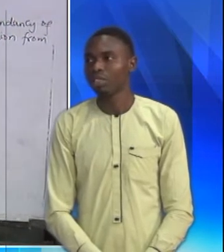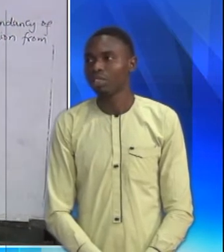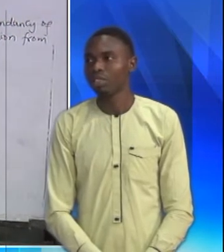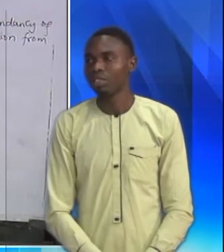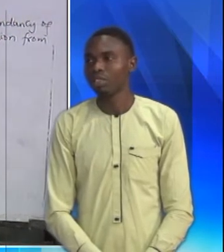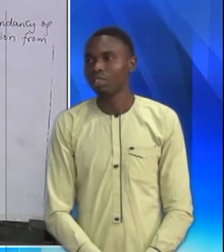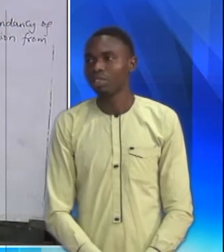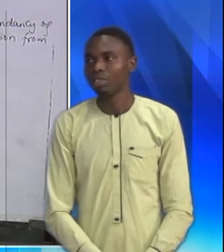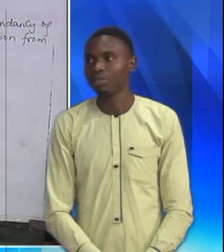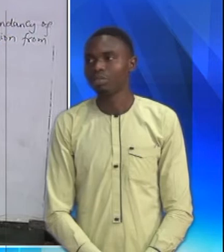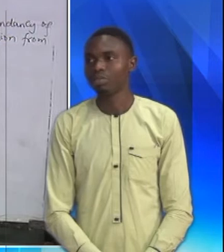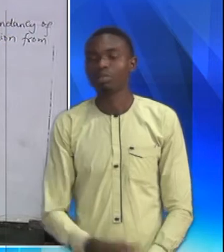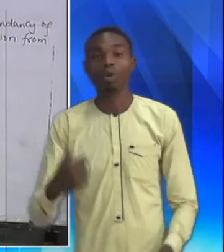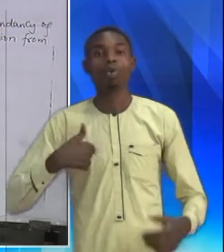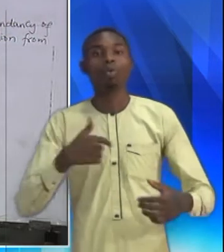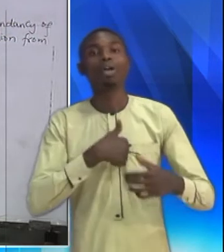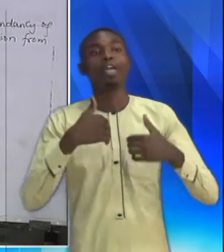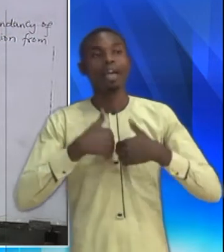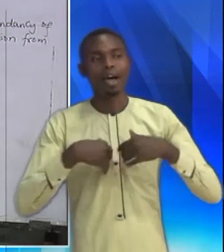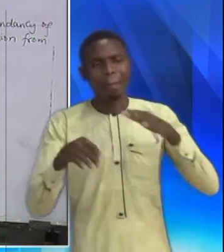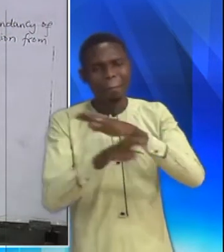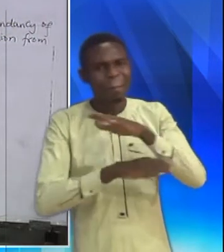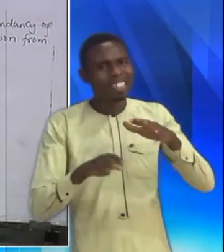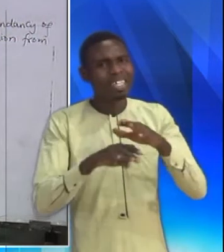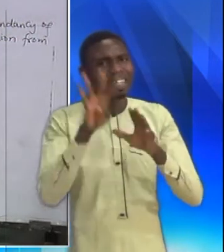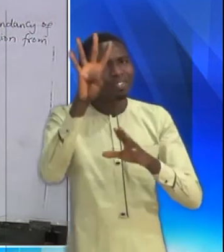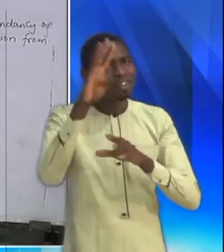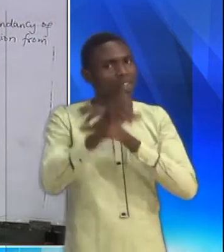We have basically 4 types of motion.